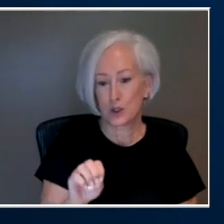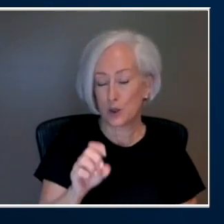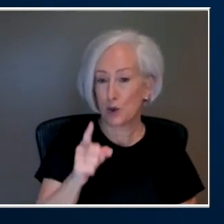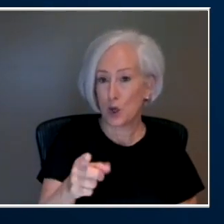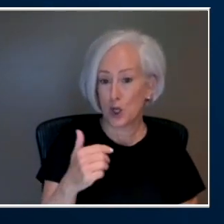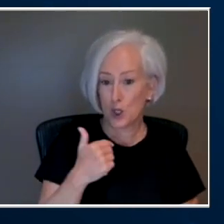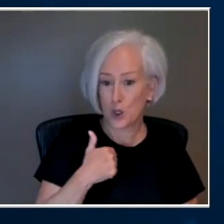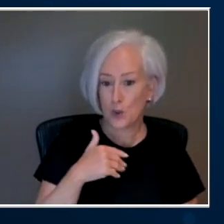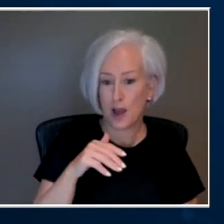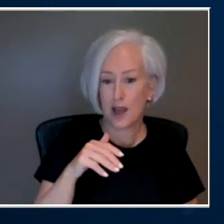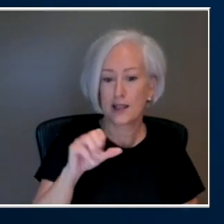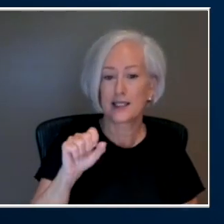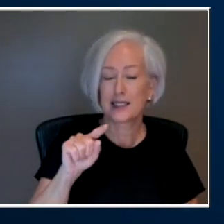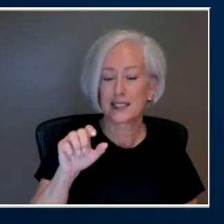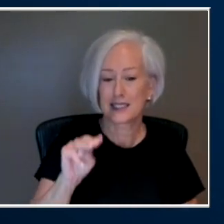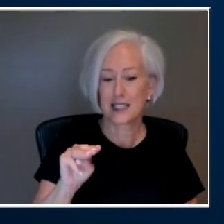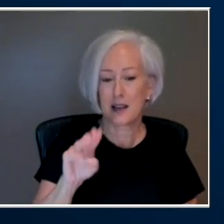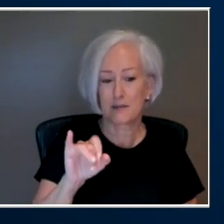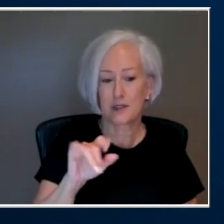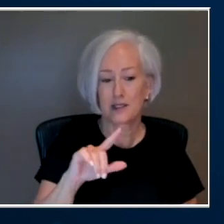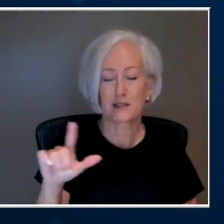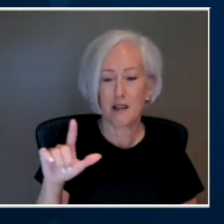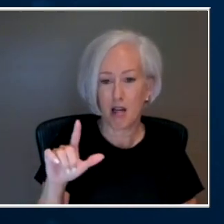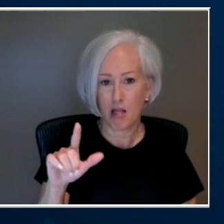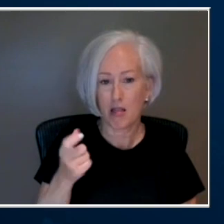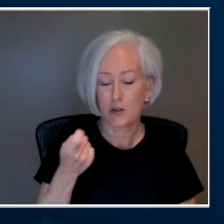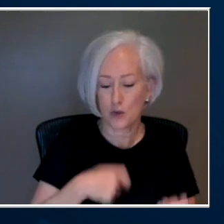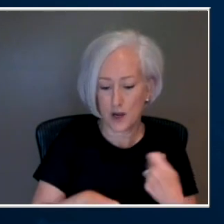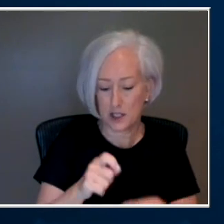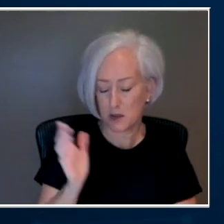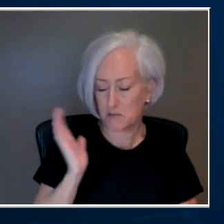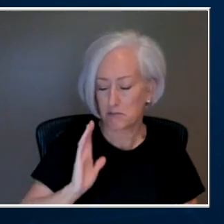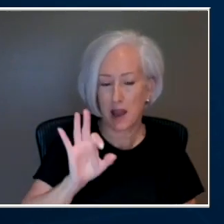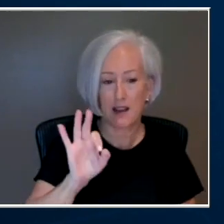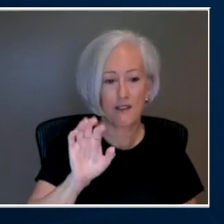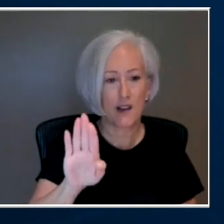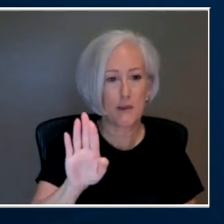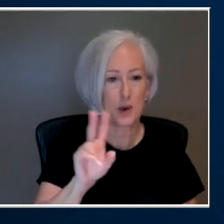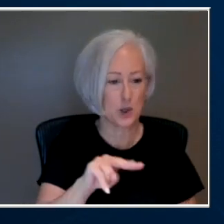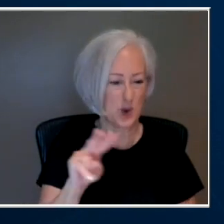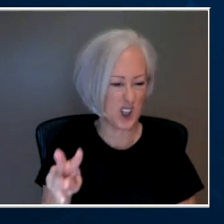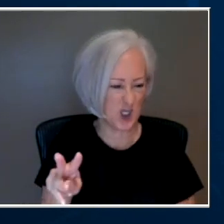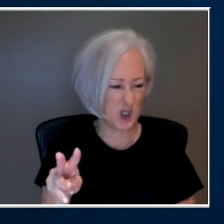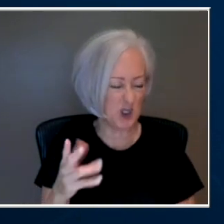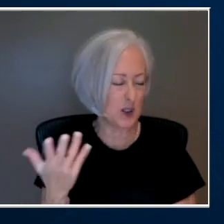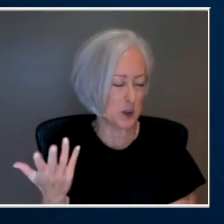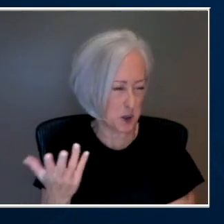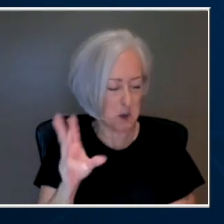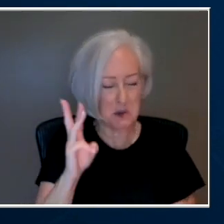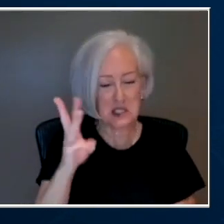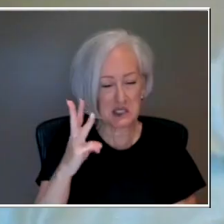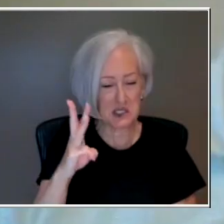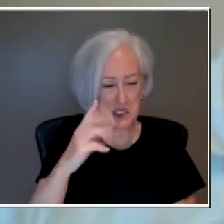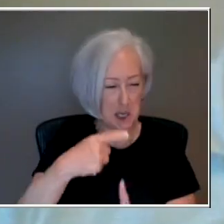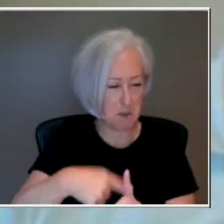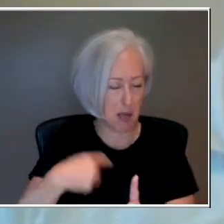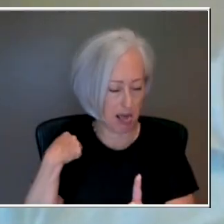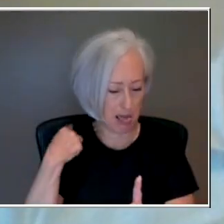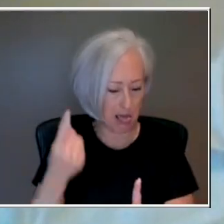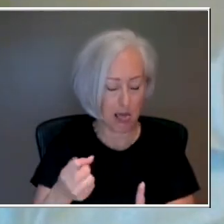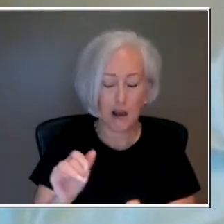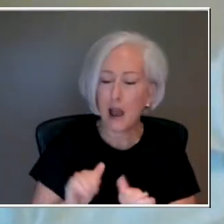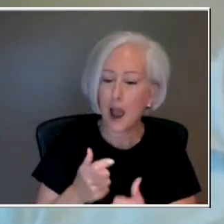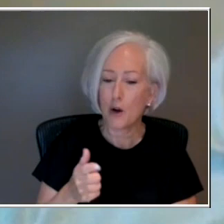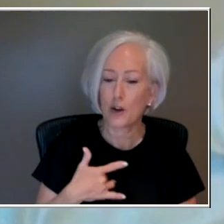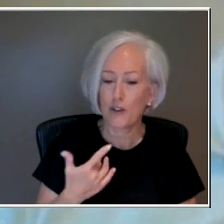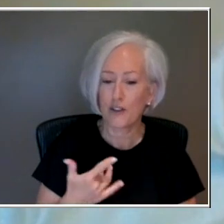cell transplant, that was in February of 2022, so it's been about 16 months. How are you feeling?